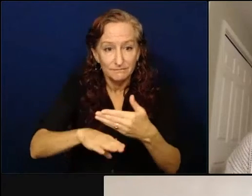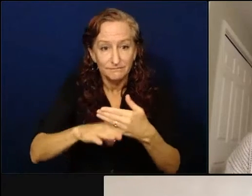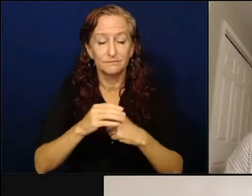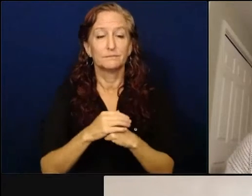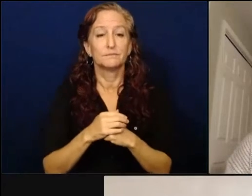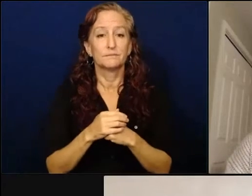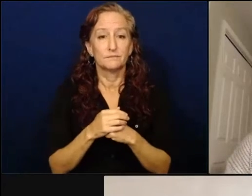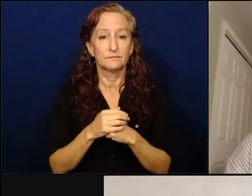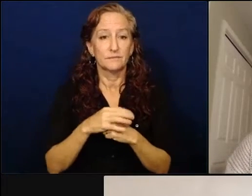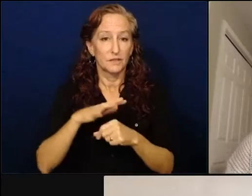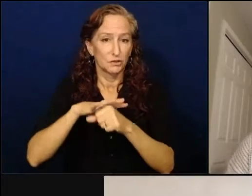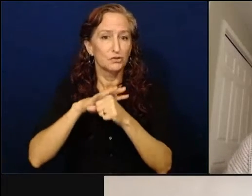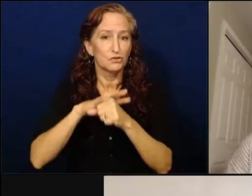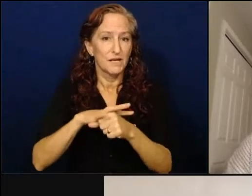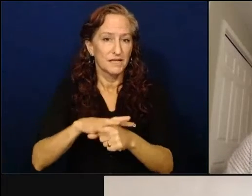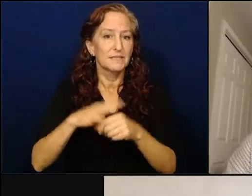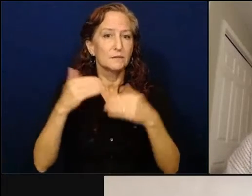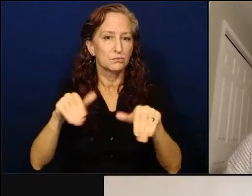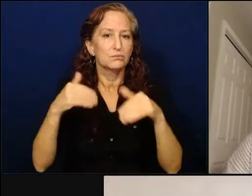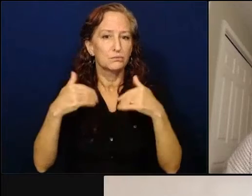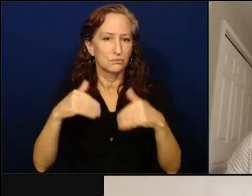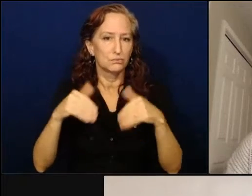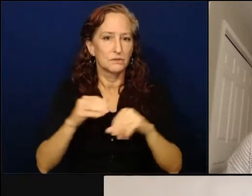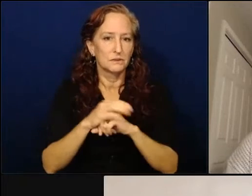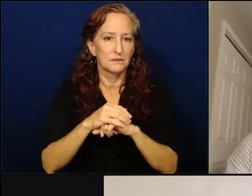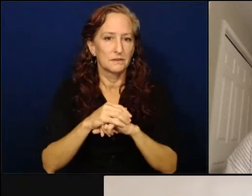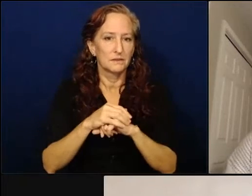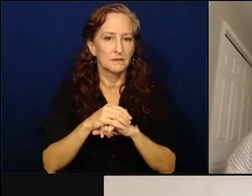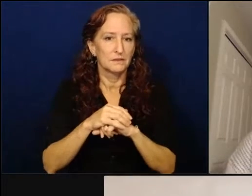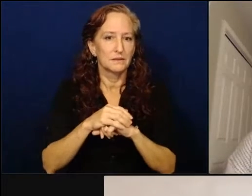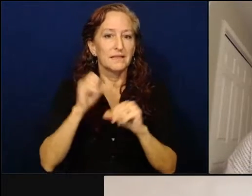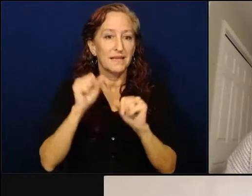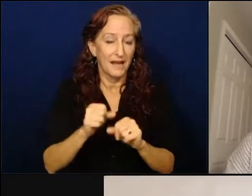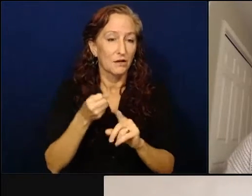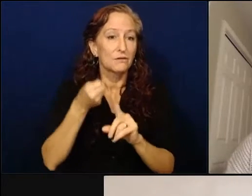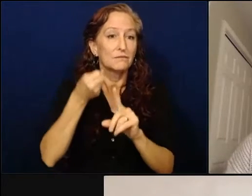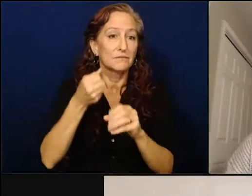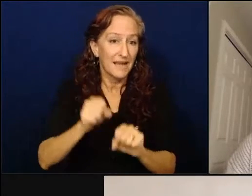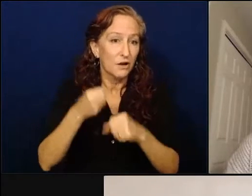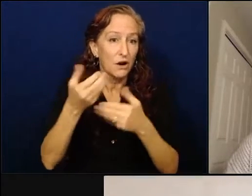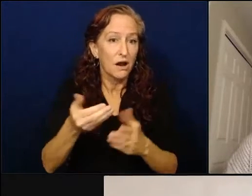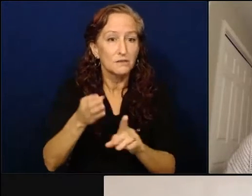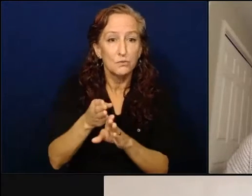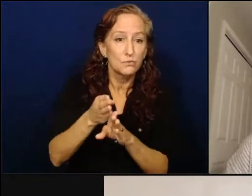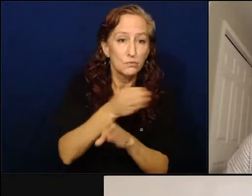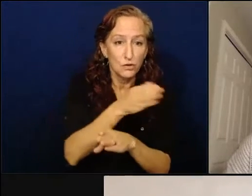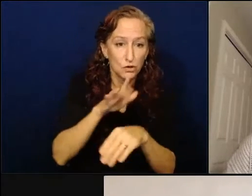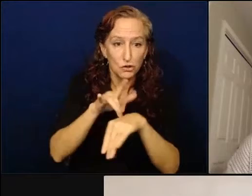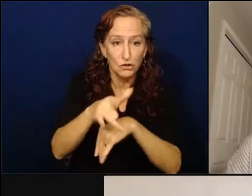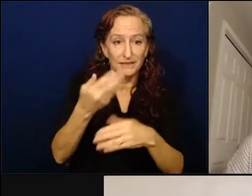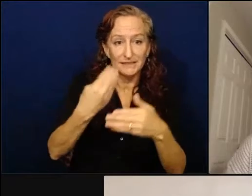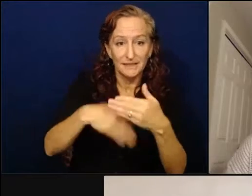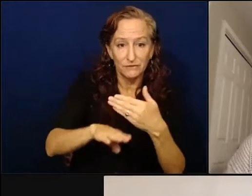where stress can be potentially a trigger for preterm delivery, for example. We're also concerned about the disparities in